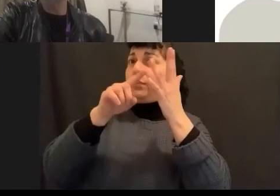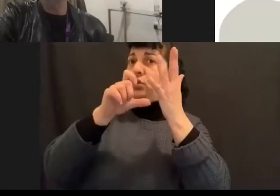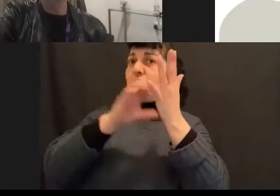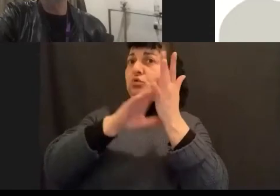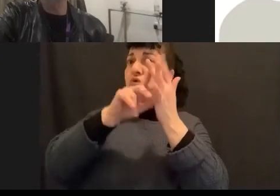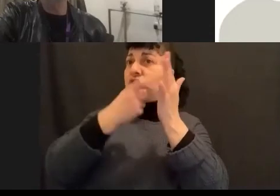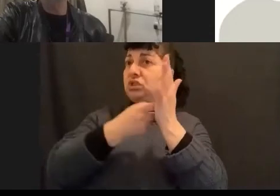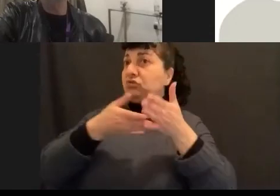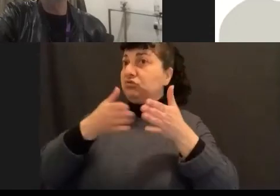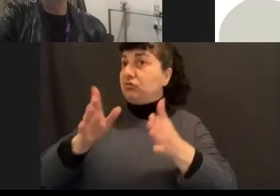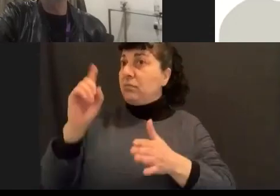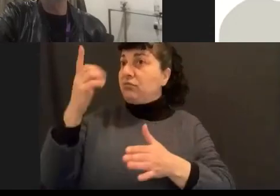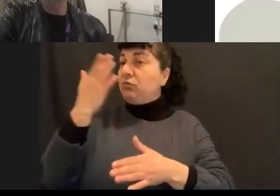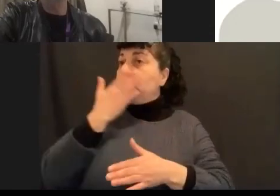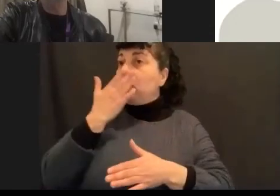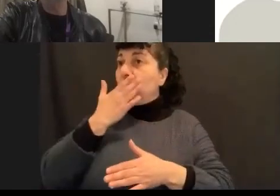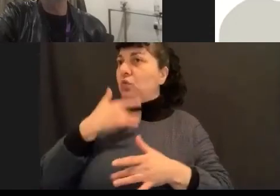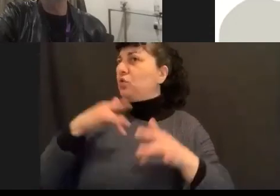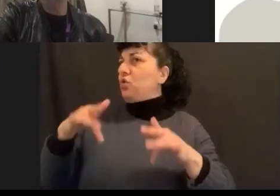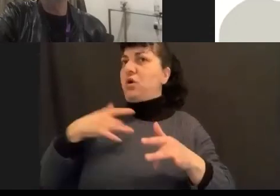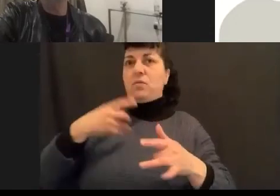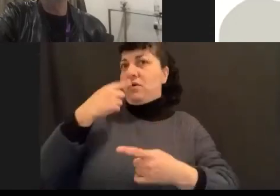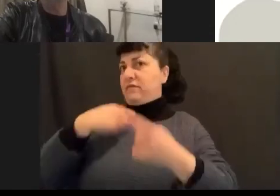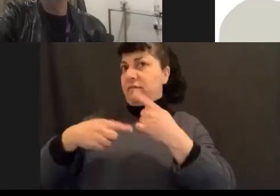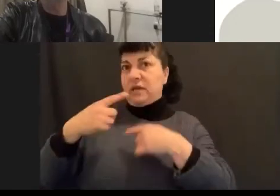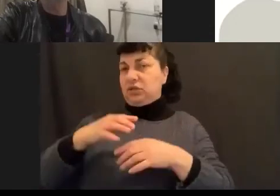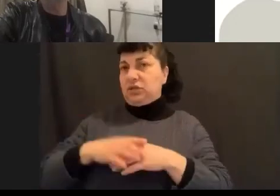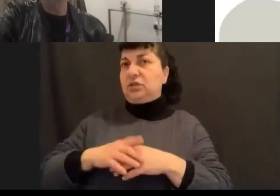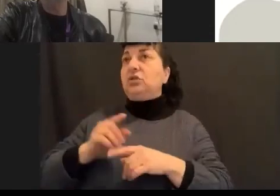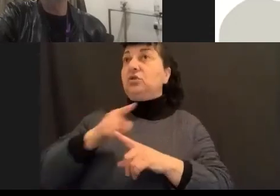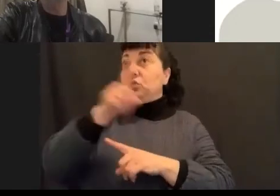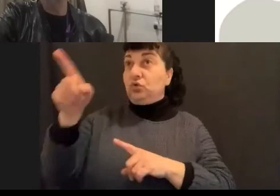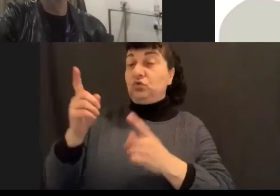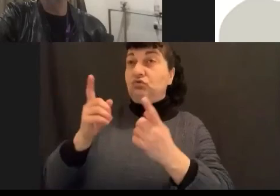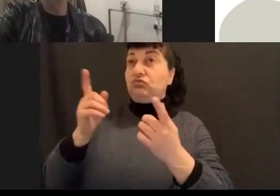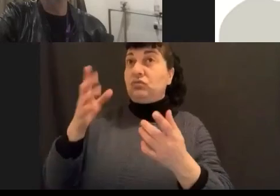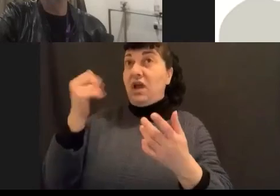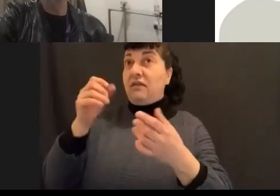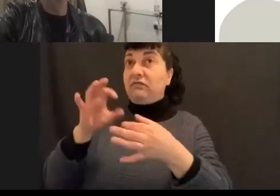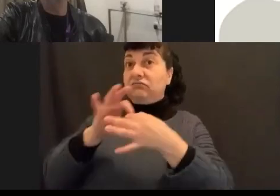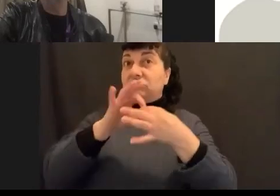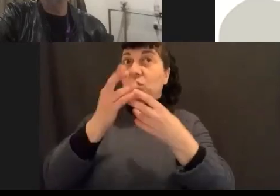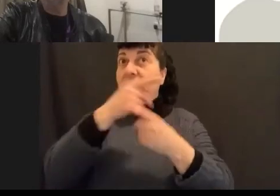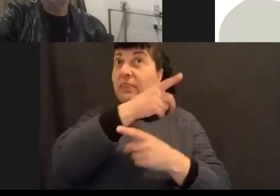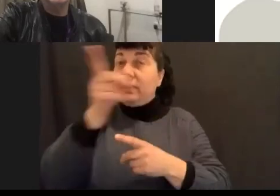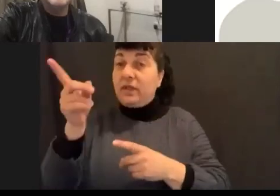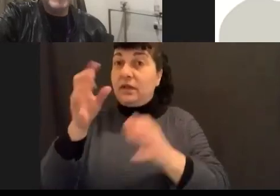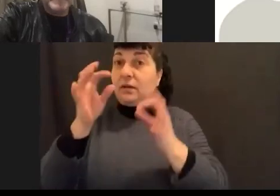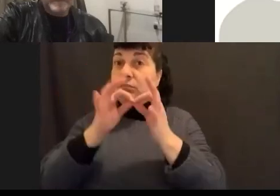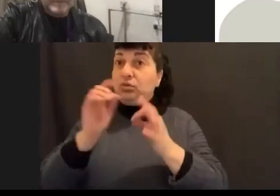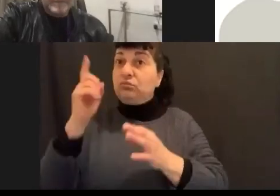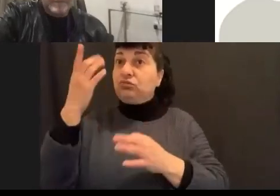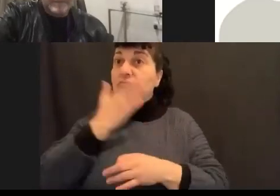that's associated with that school should just remain in the stop and stay until we get some more testing results and intelligence